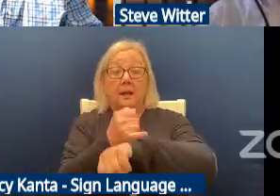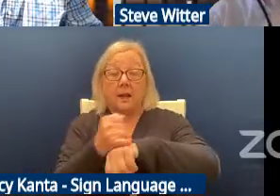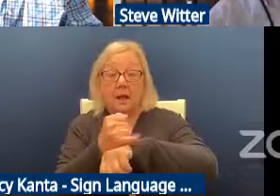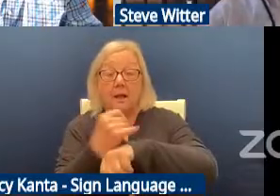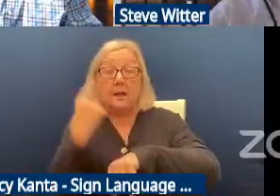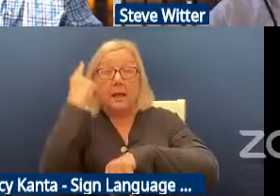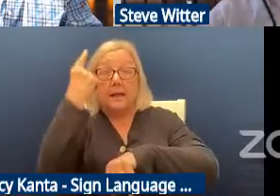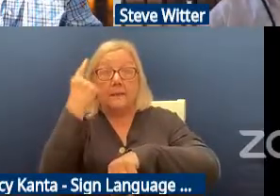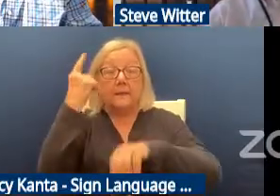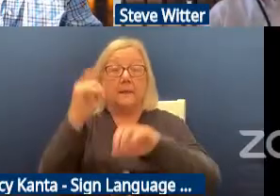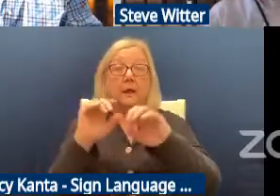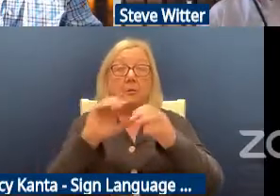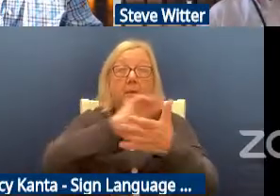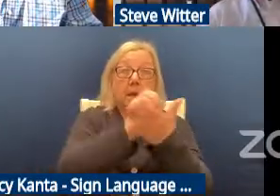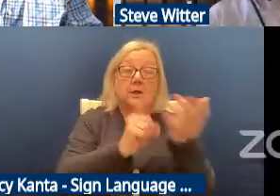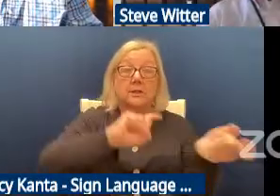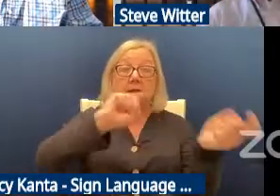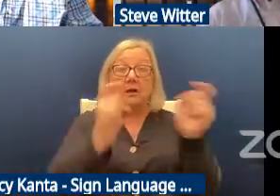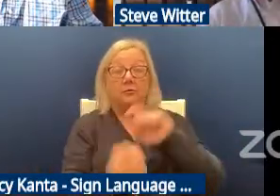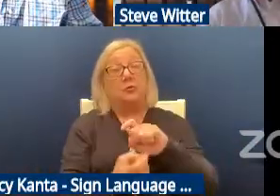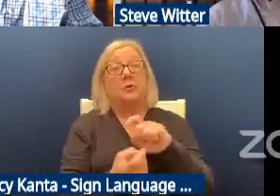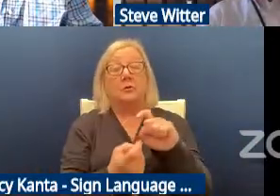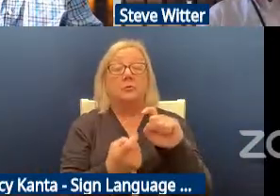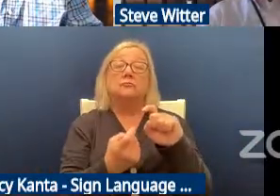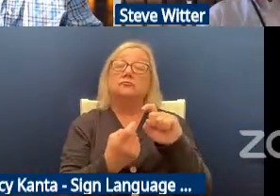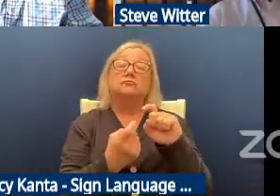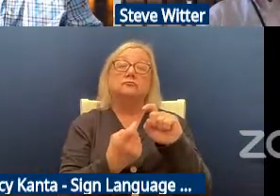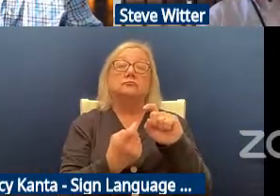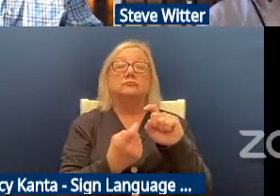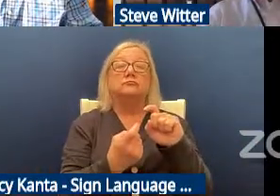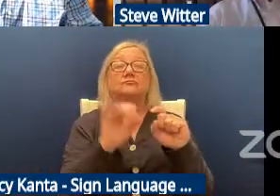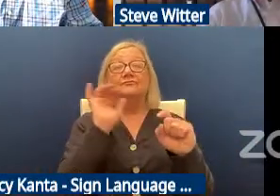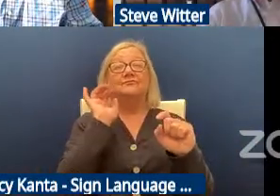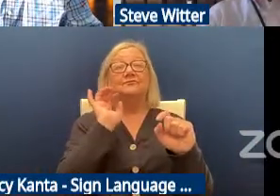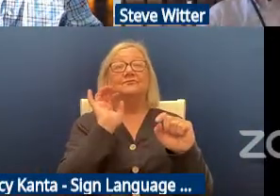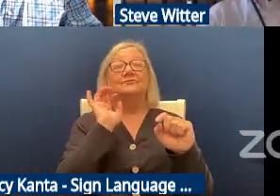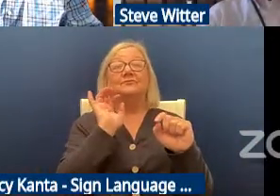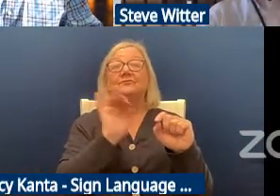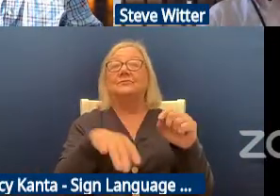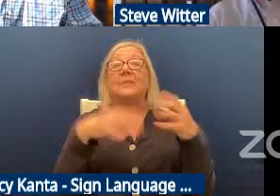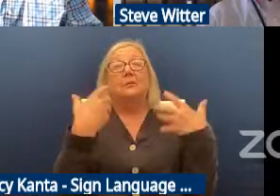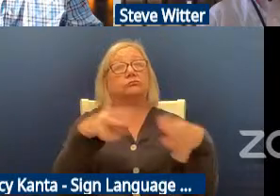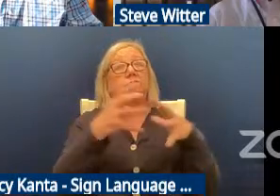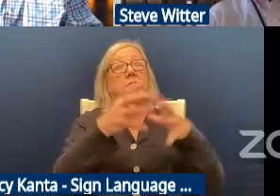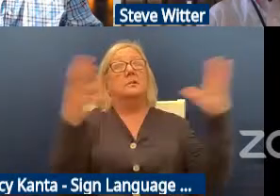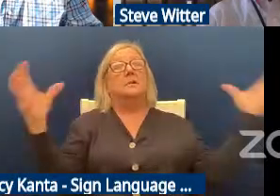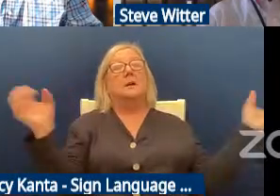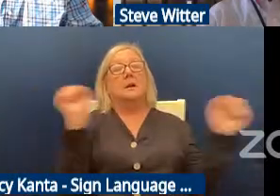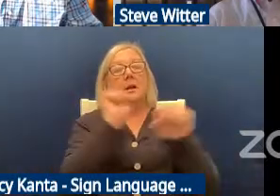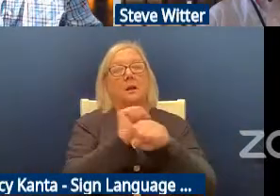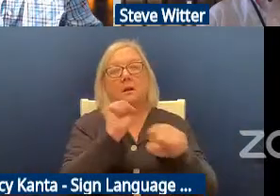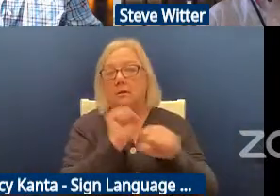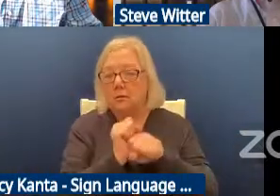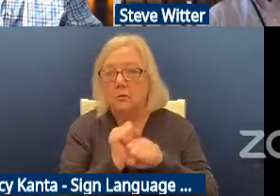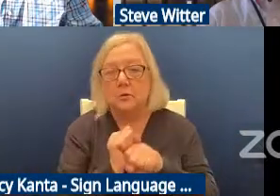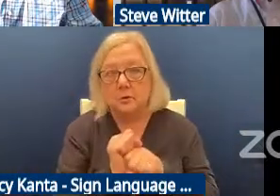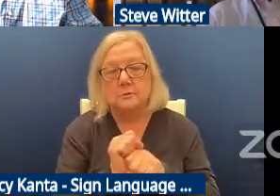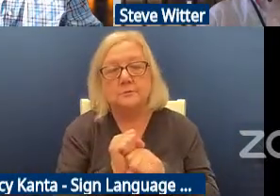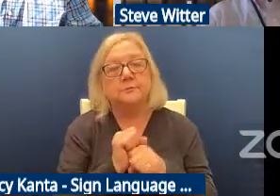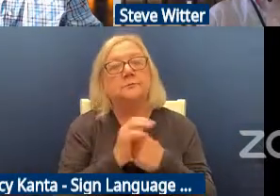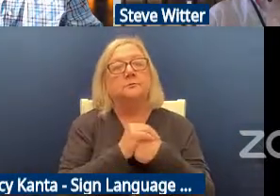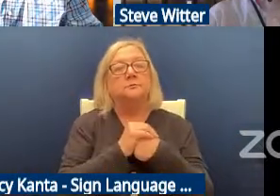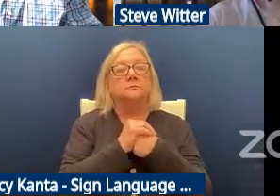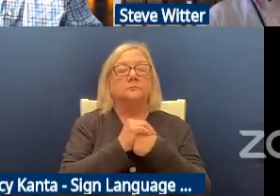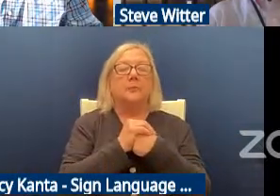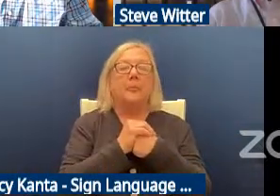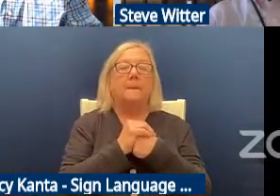reconfiguration is of a scale that's pretty significant. That's probably an understatement. So I